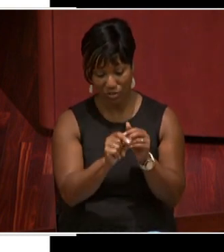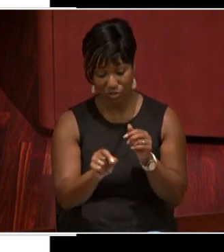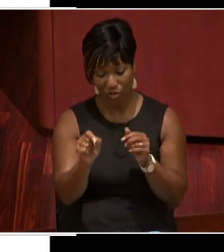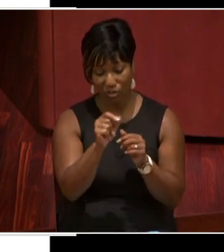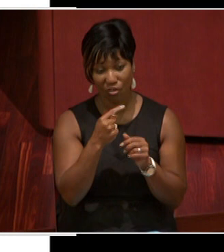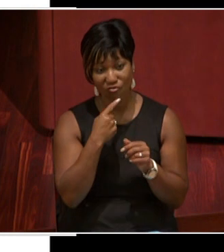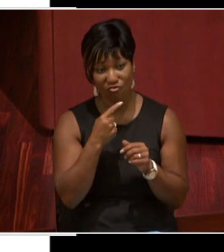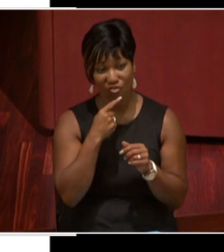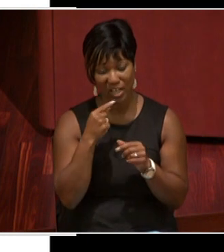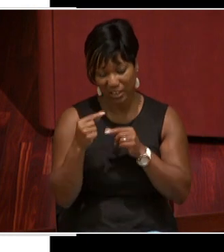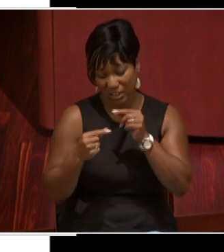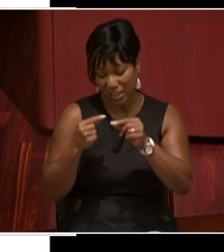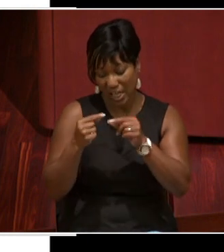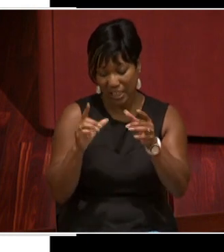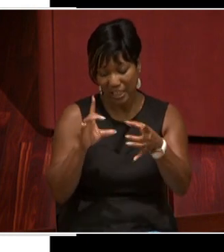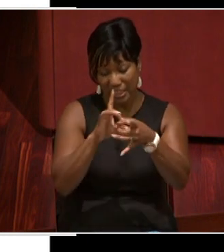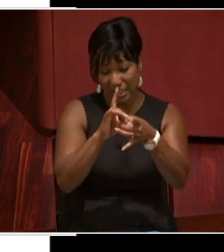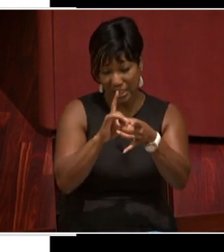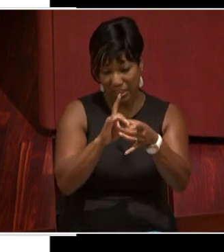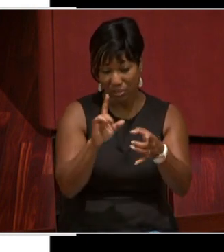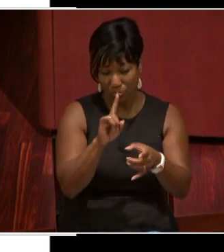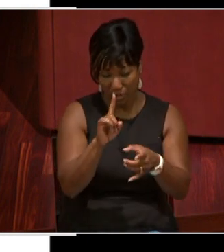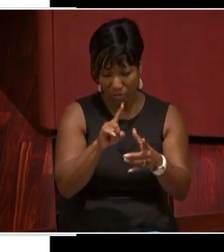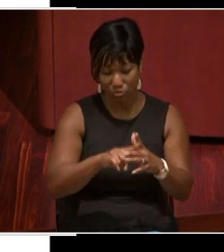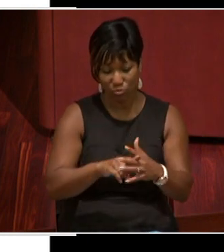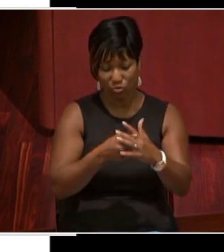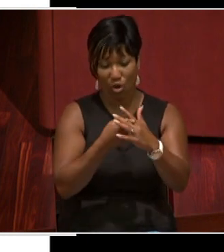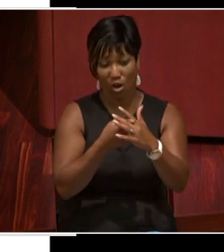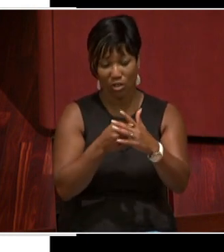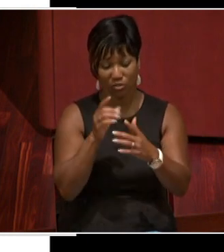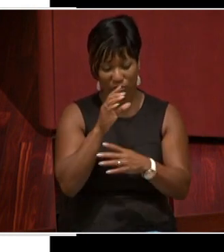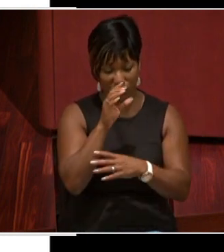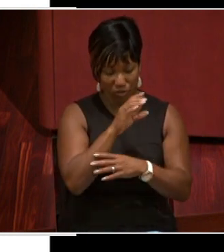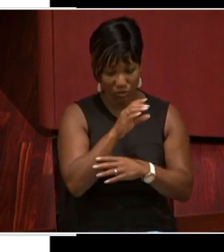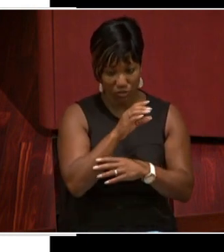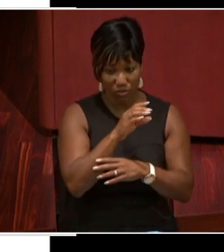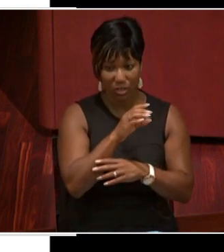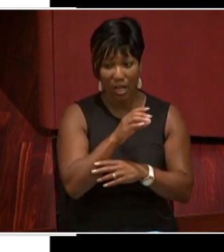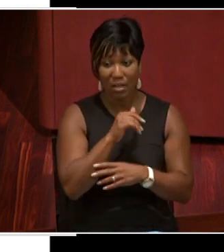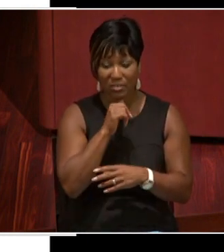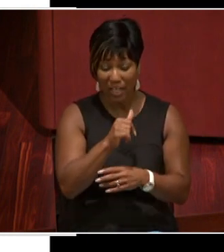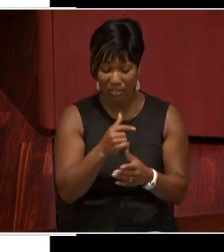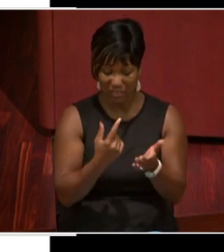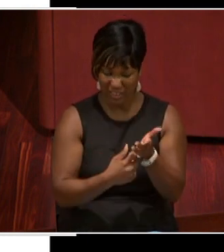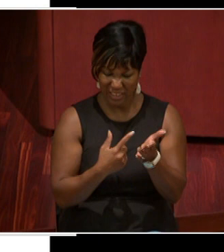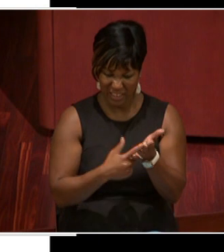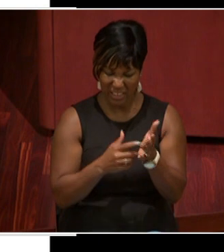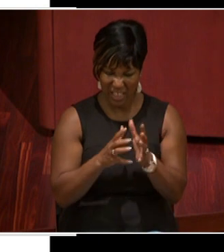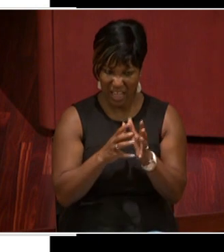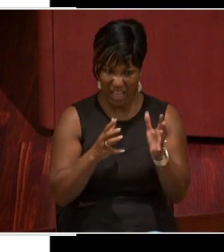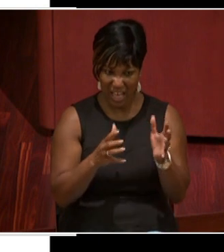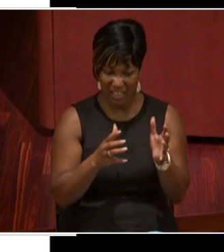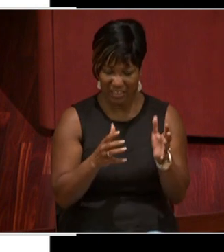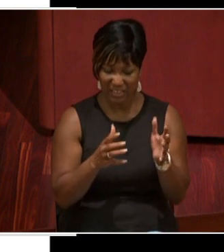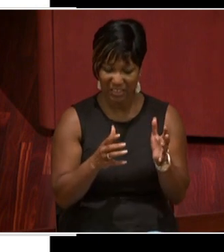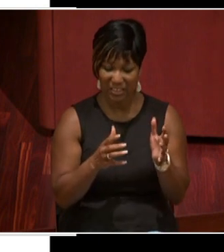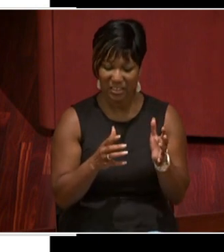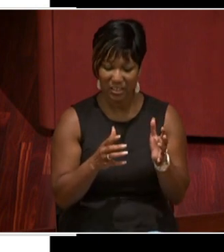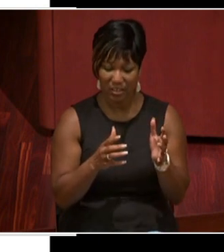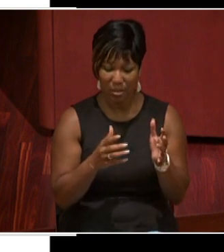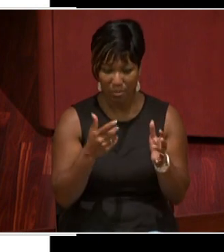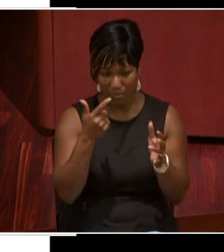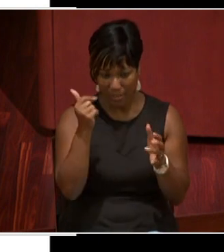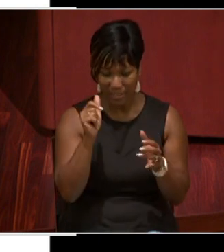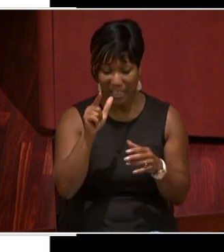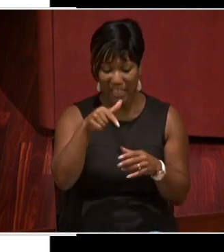is the place that you can go to start your research. And I will not spend a lot of time on the web page because a little bit later today, Nancy